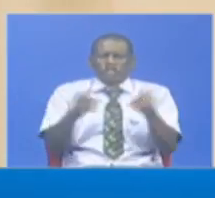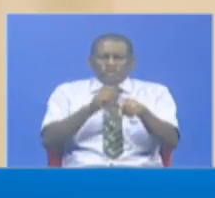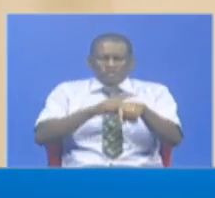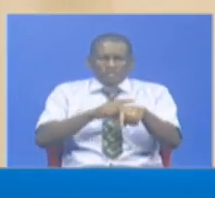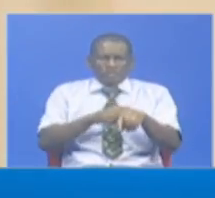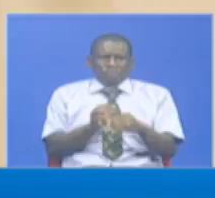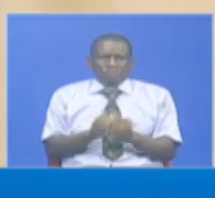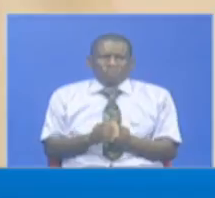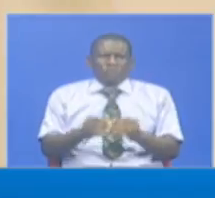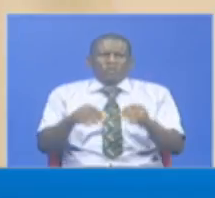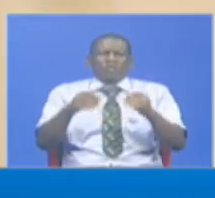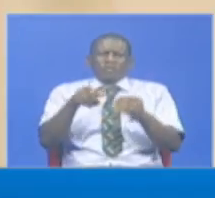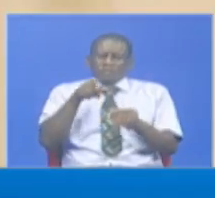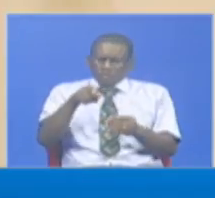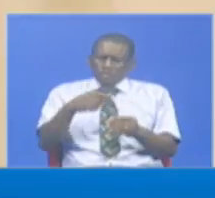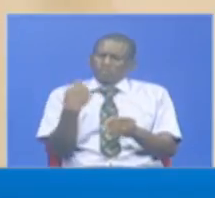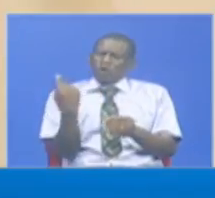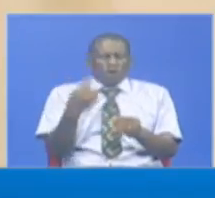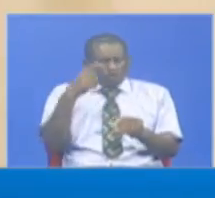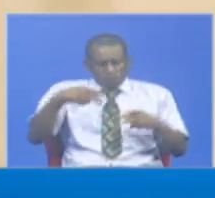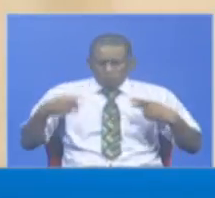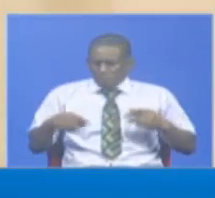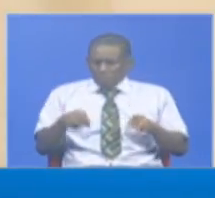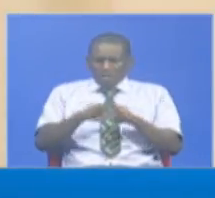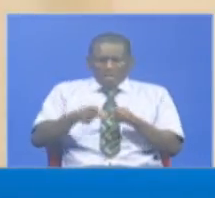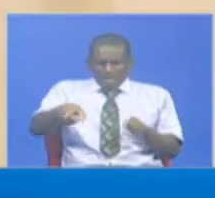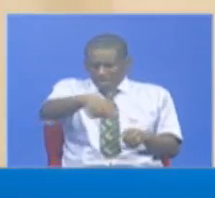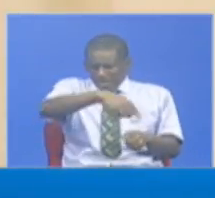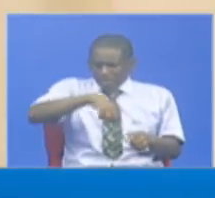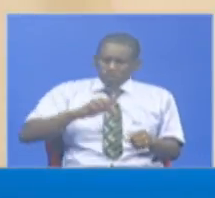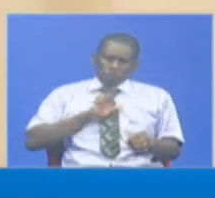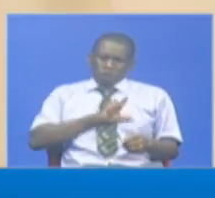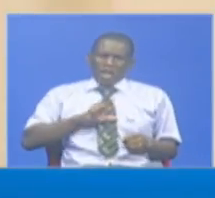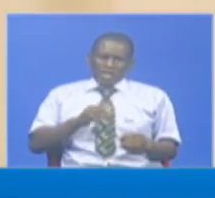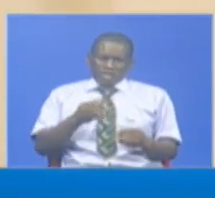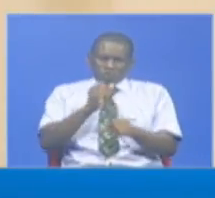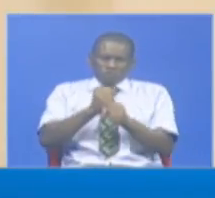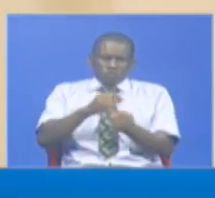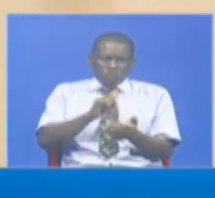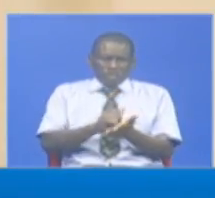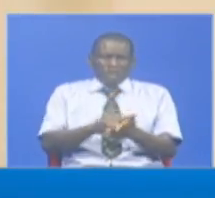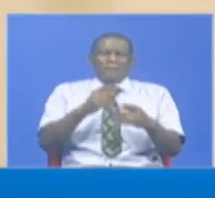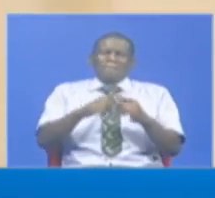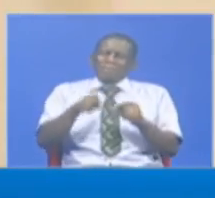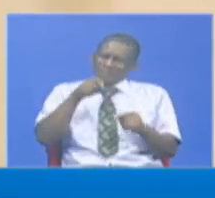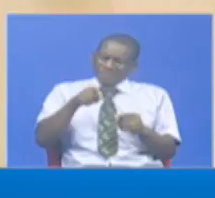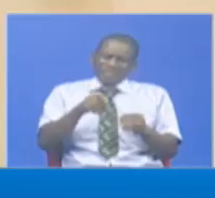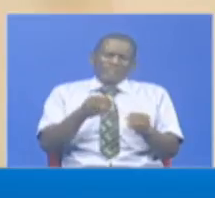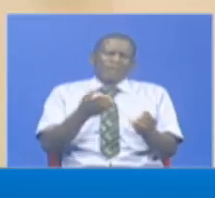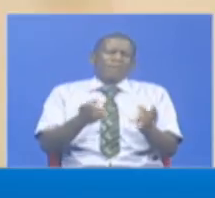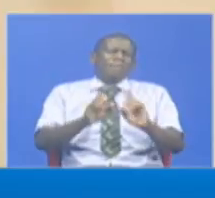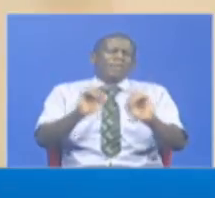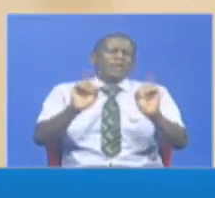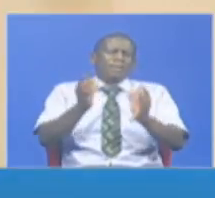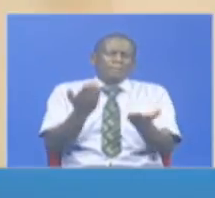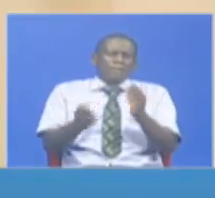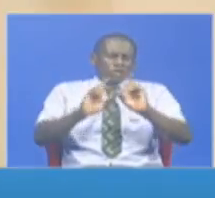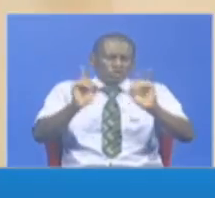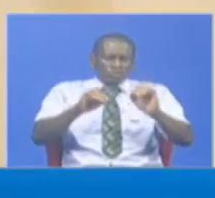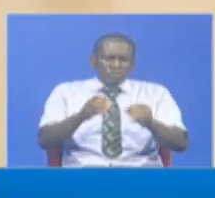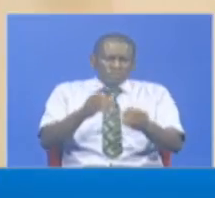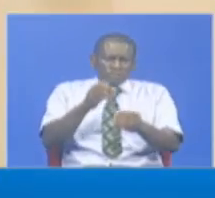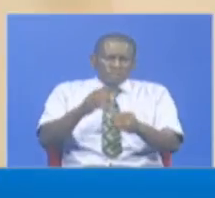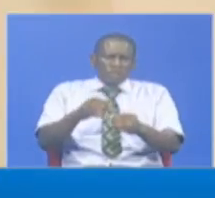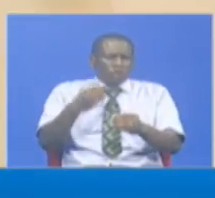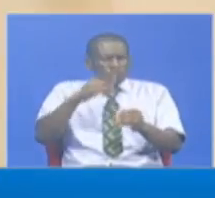time. And that's only for people like us who are lucky to be privileged to do that. But this may not apply to someone who's an informal